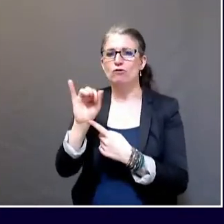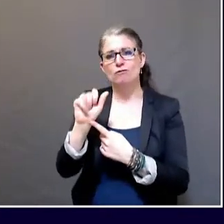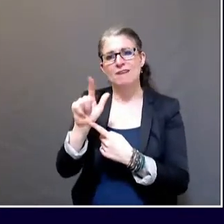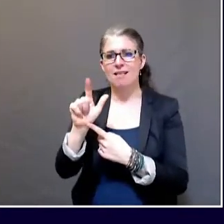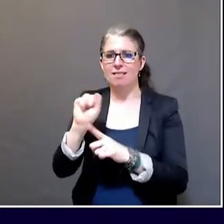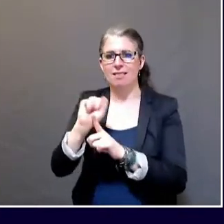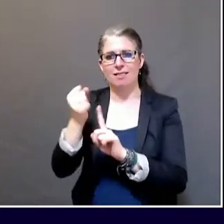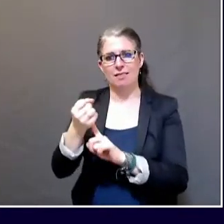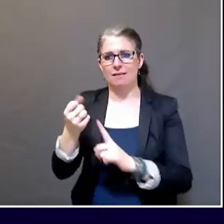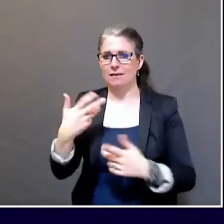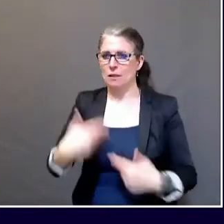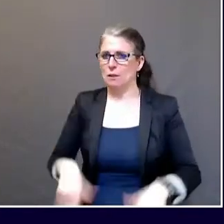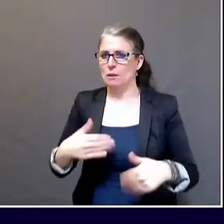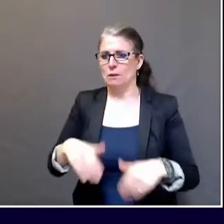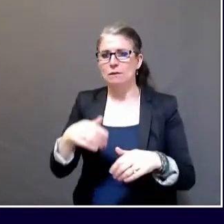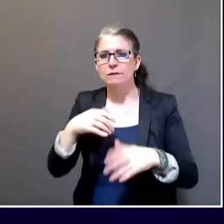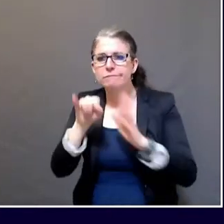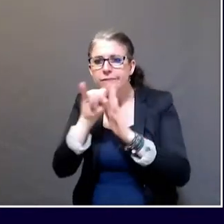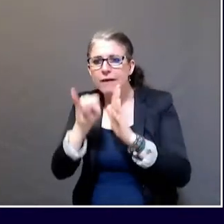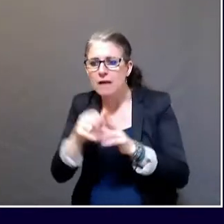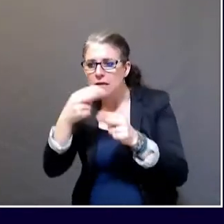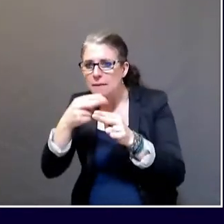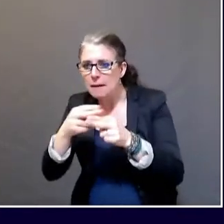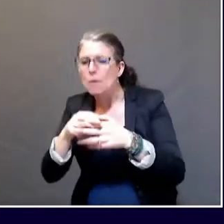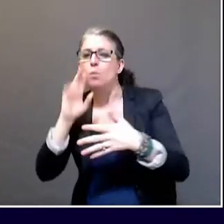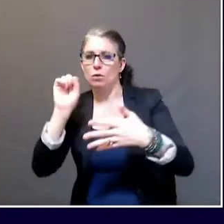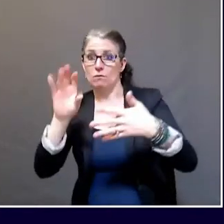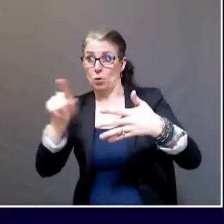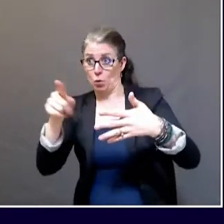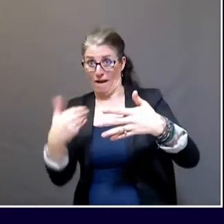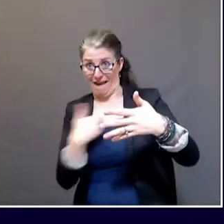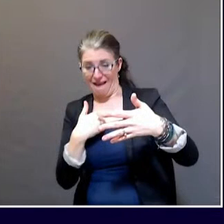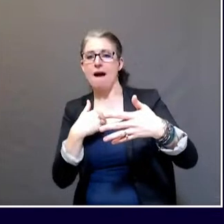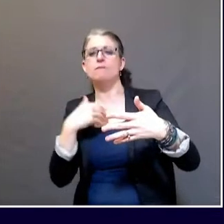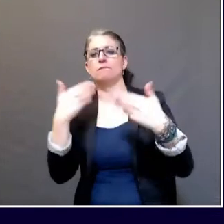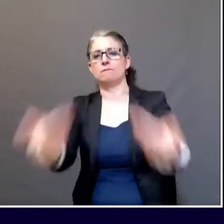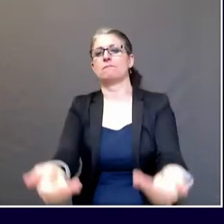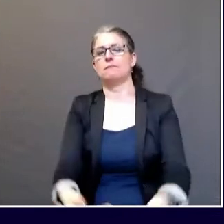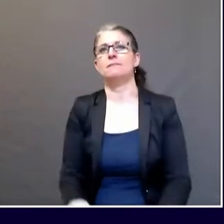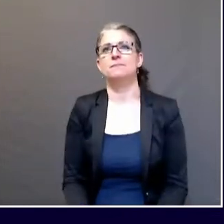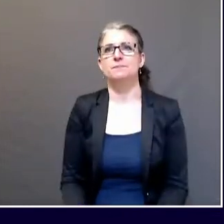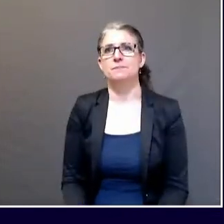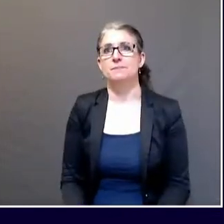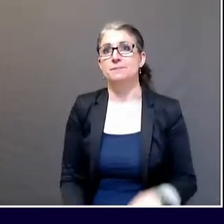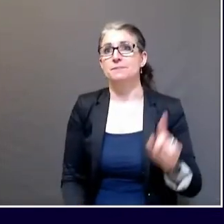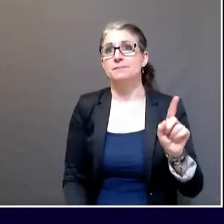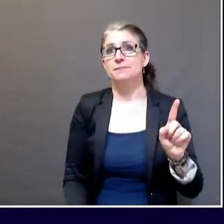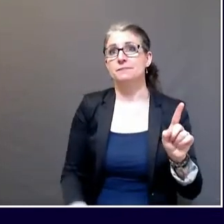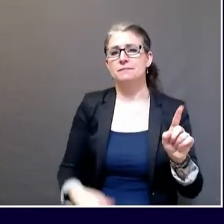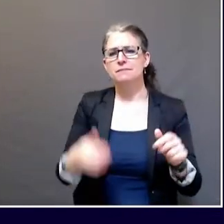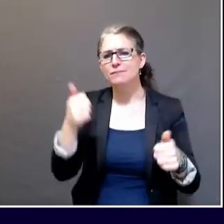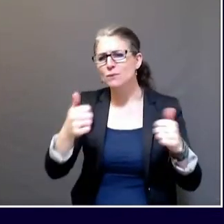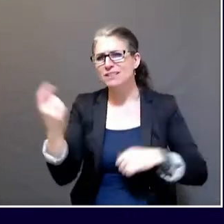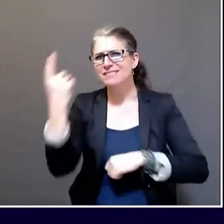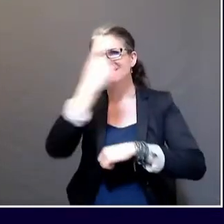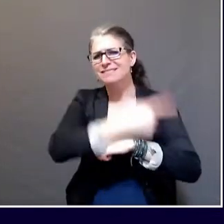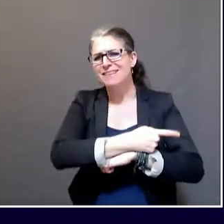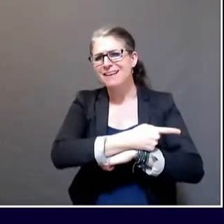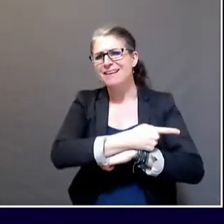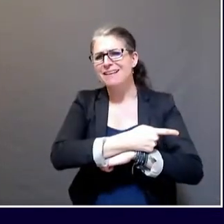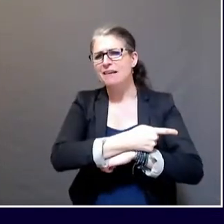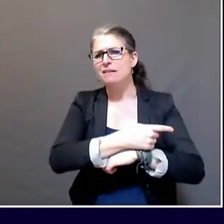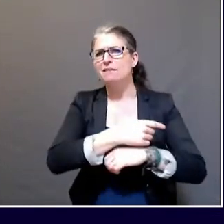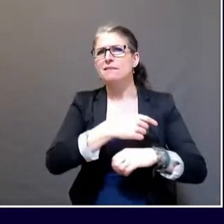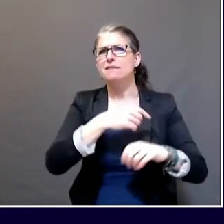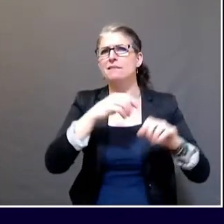beginning because, again, we just moved into this phase this week. Our supply is very limited, so it will take a little bit of time before we really turn up